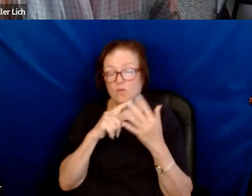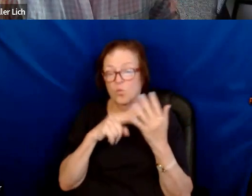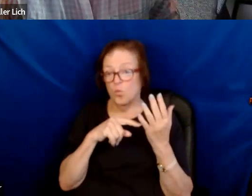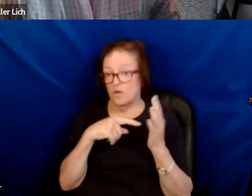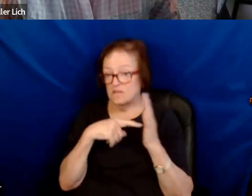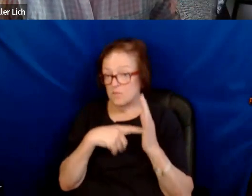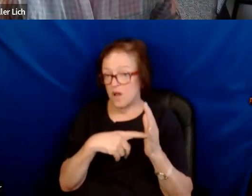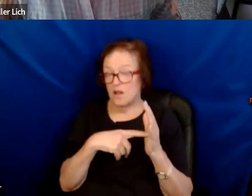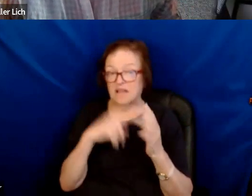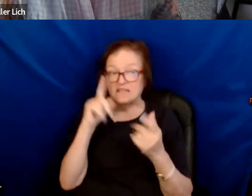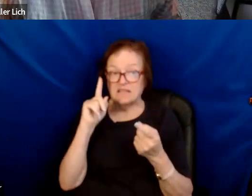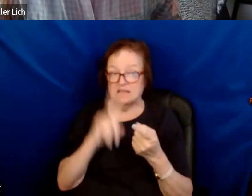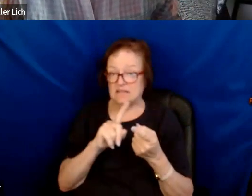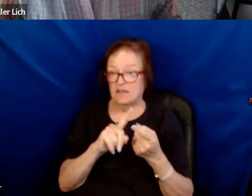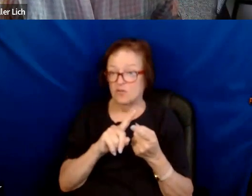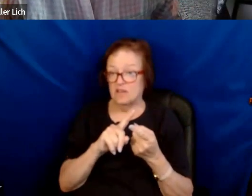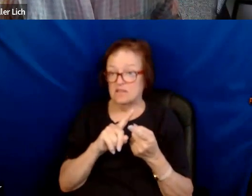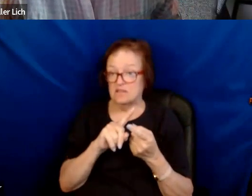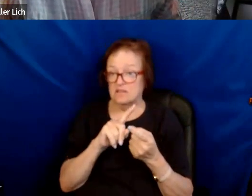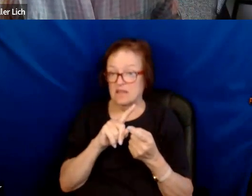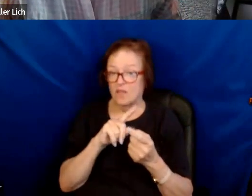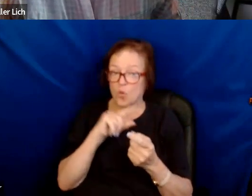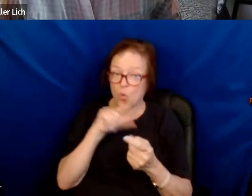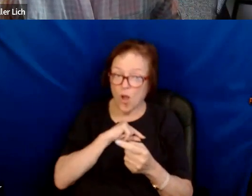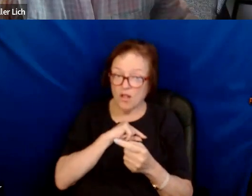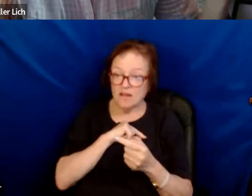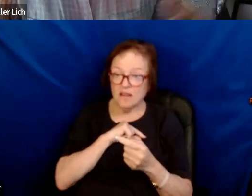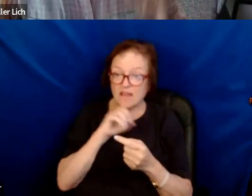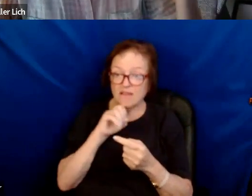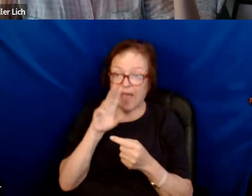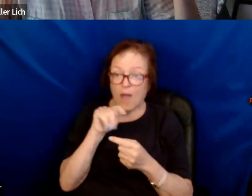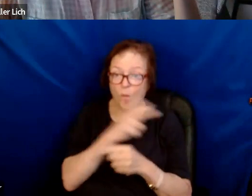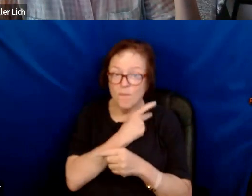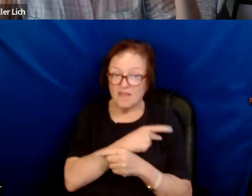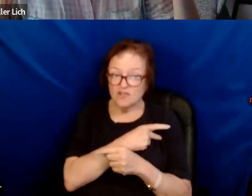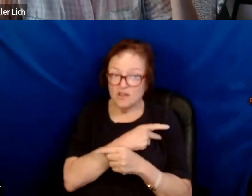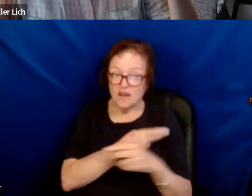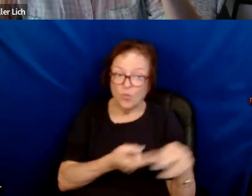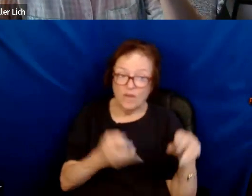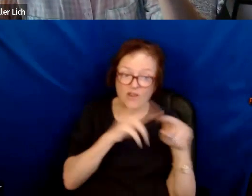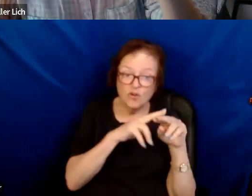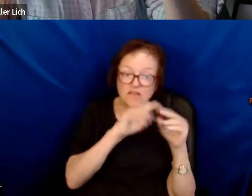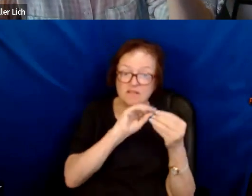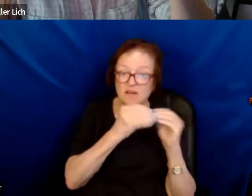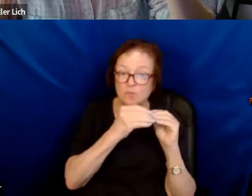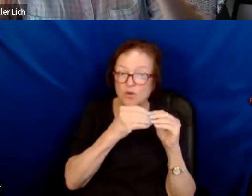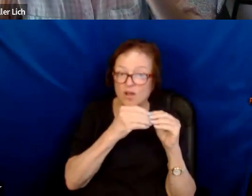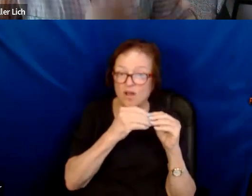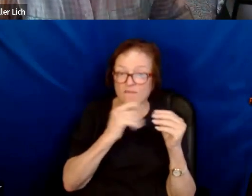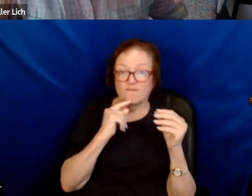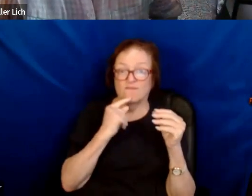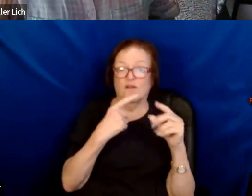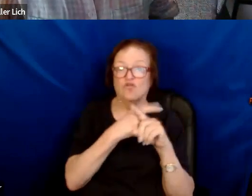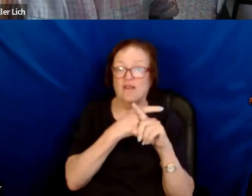it decreasing the quality and access of our outpatient system, therefore increasing the number of crises? Is